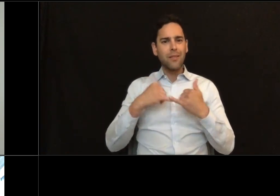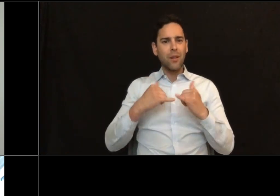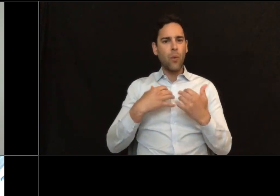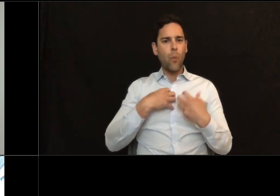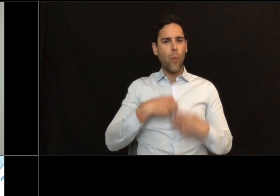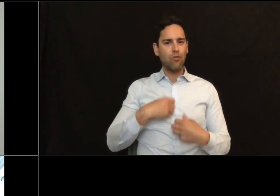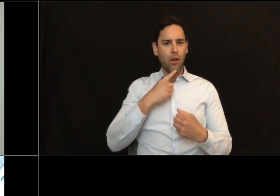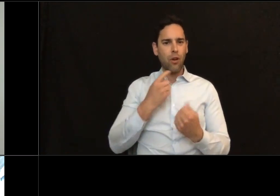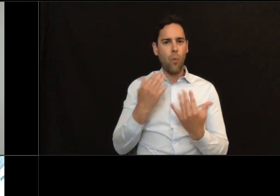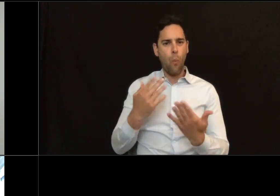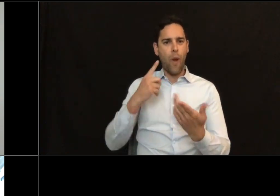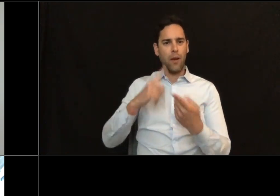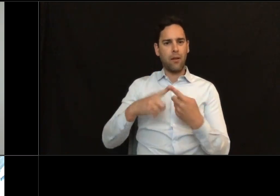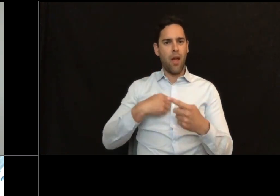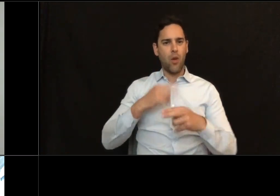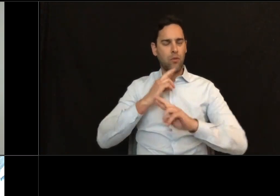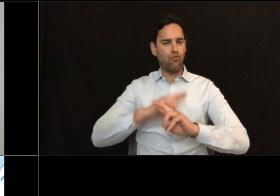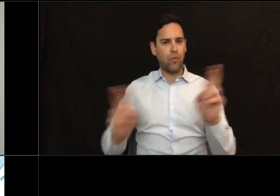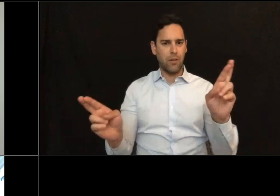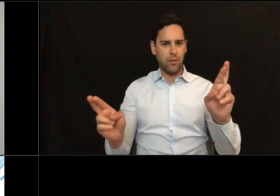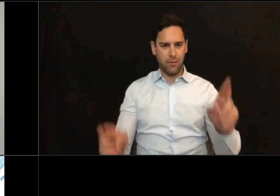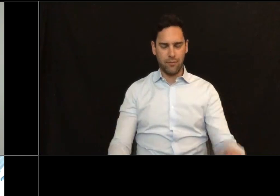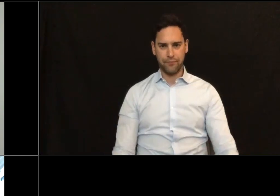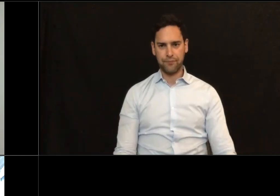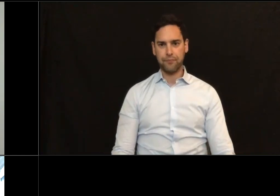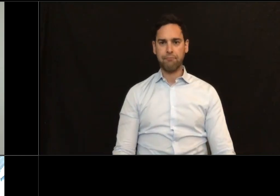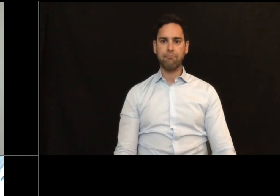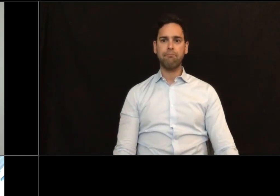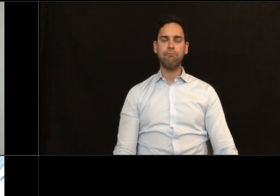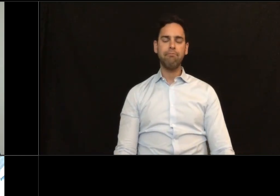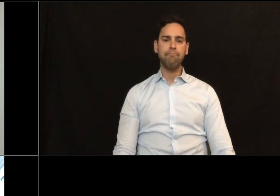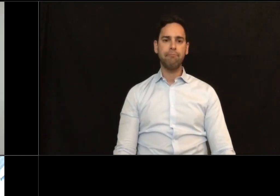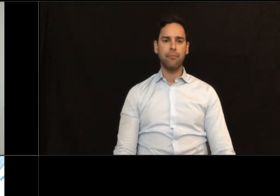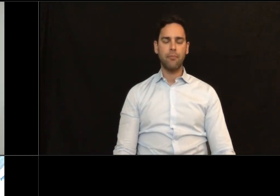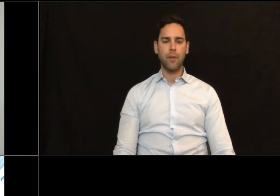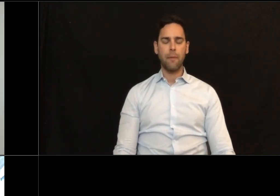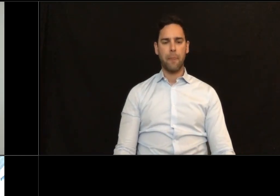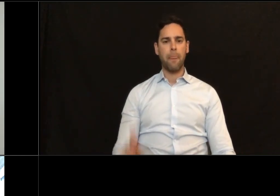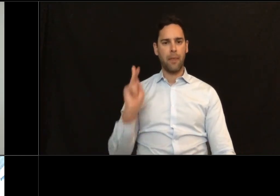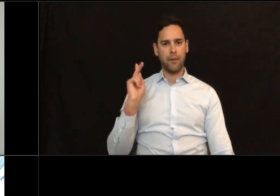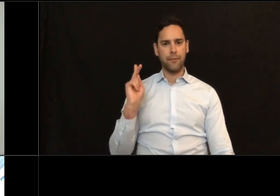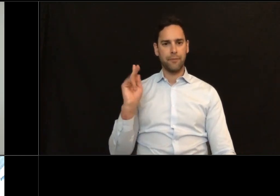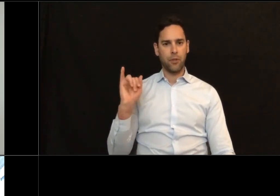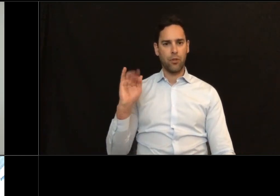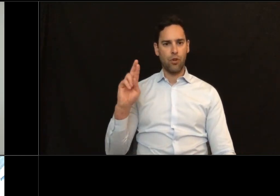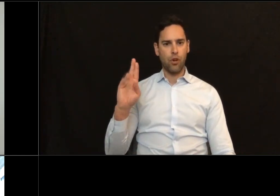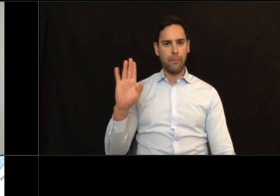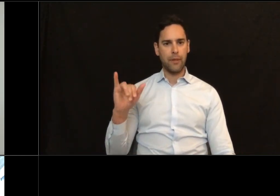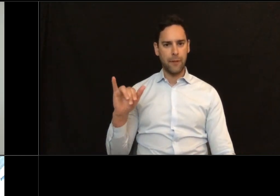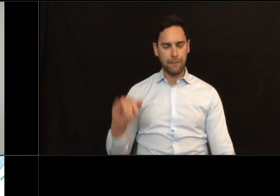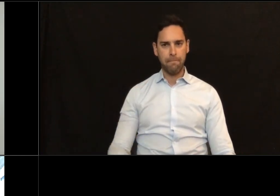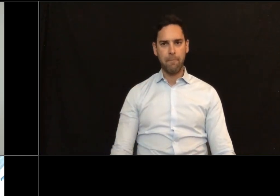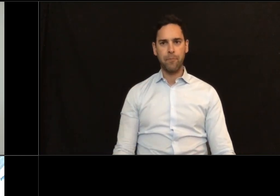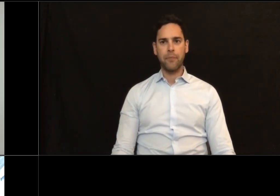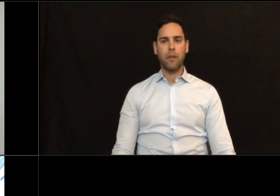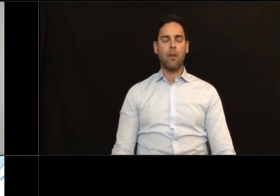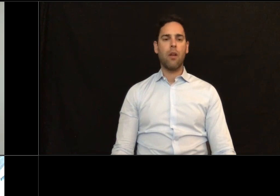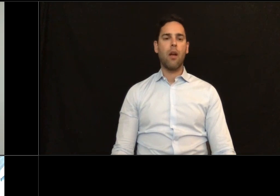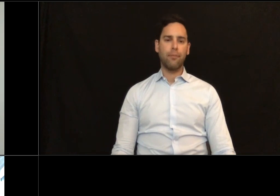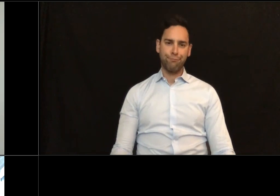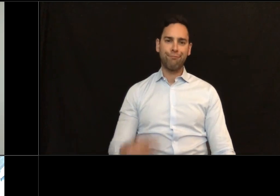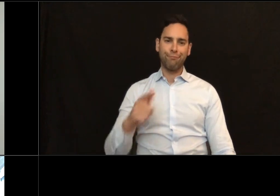I think this is a really excellent question. It's one I've about with instructors in other